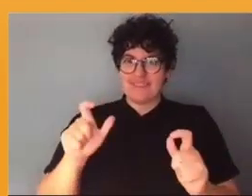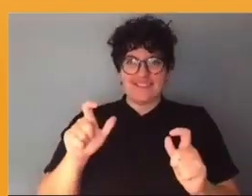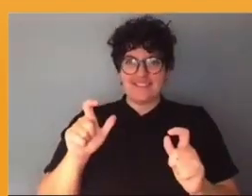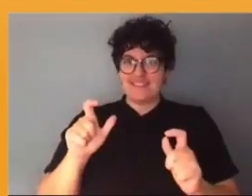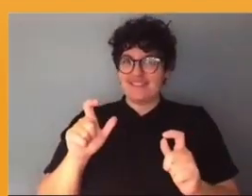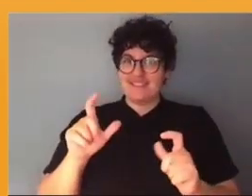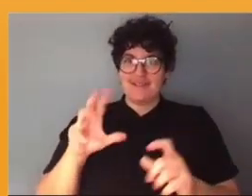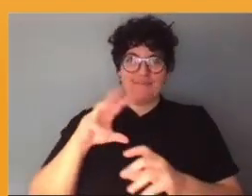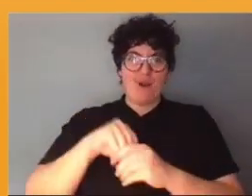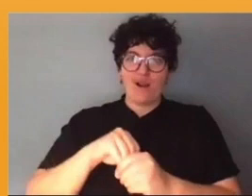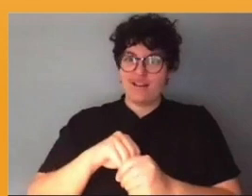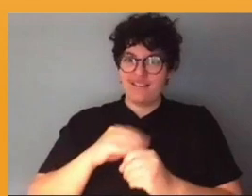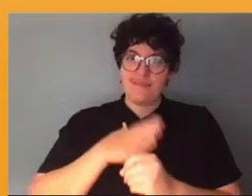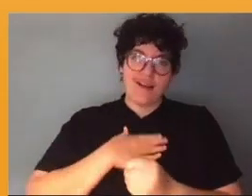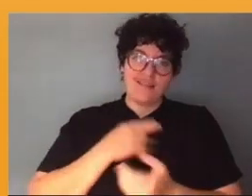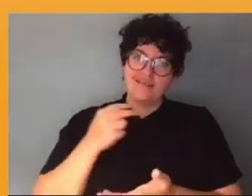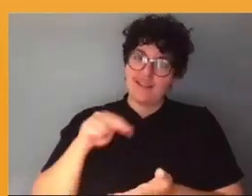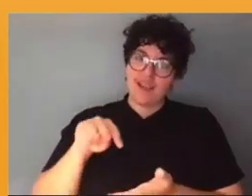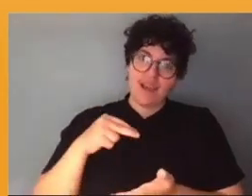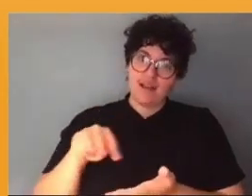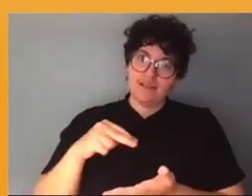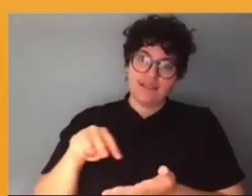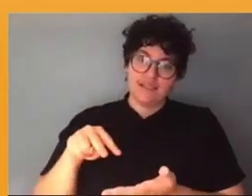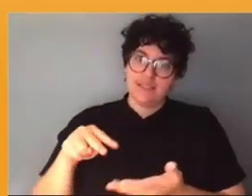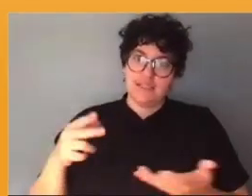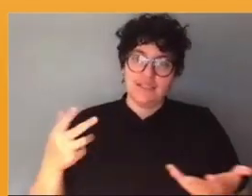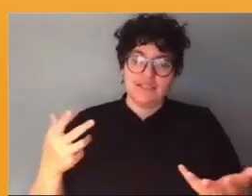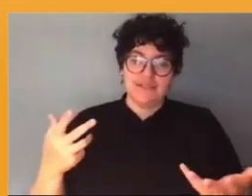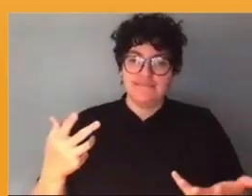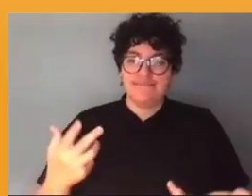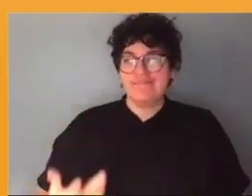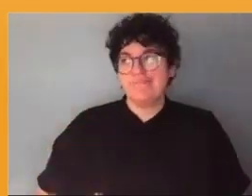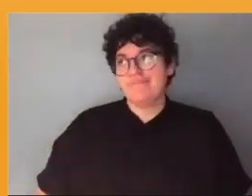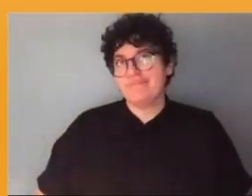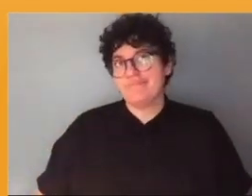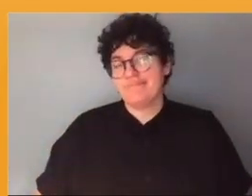for me, is just, and I hate to sound,